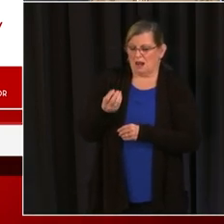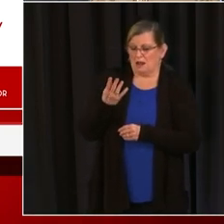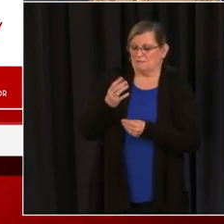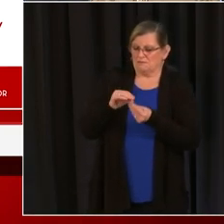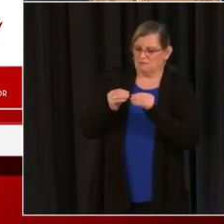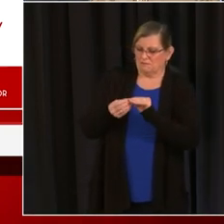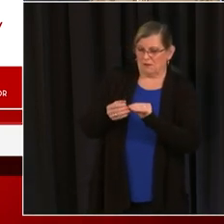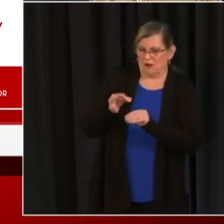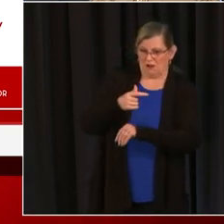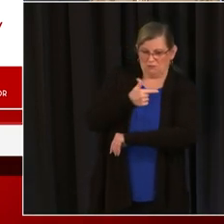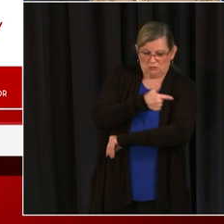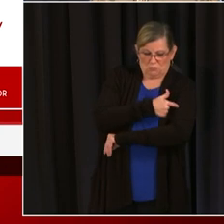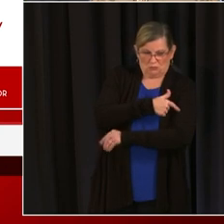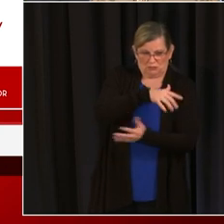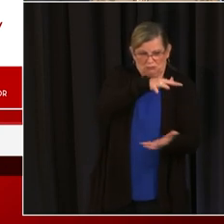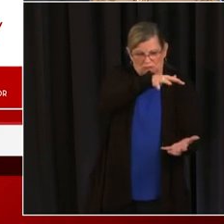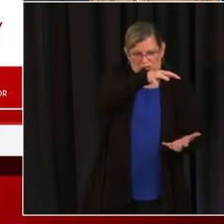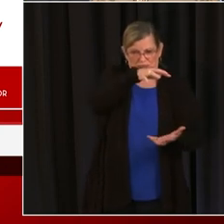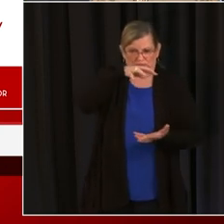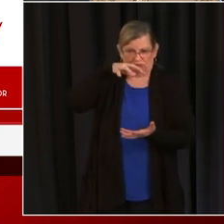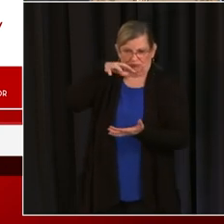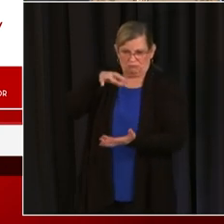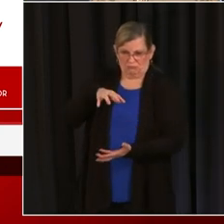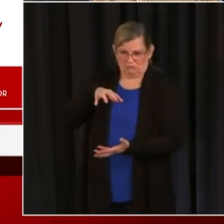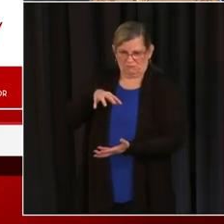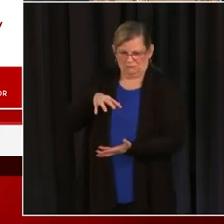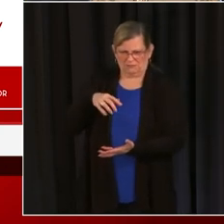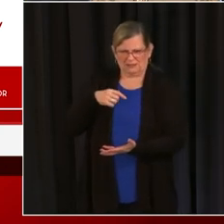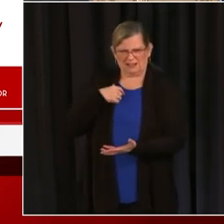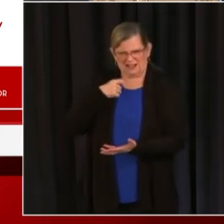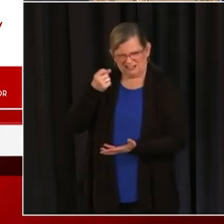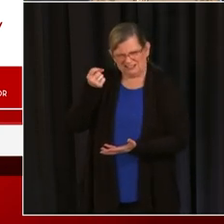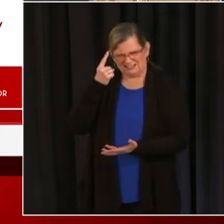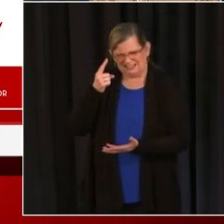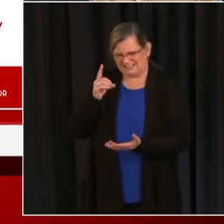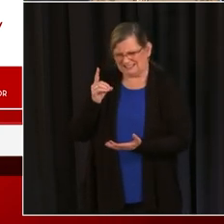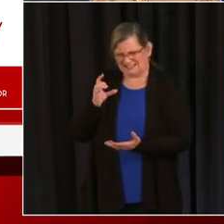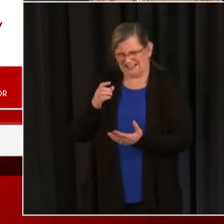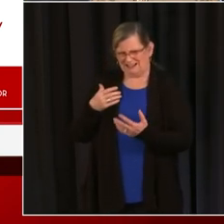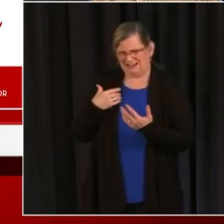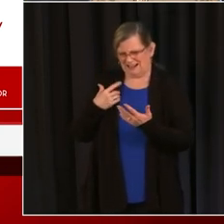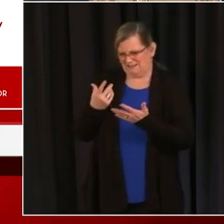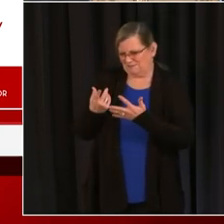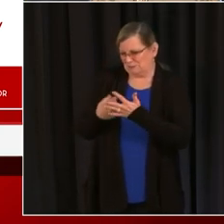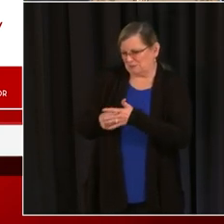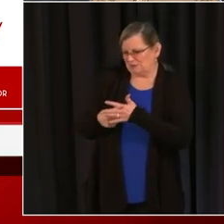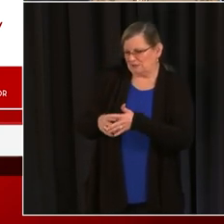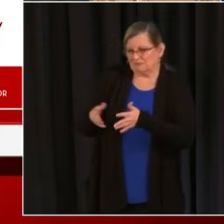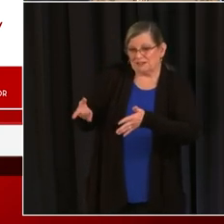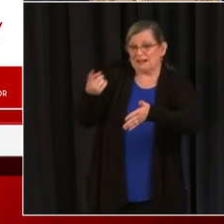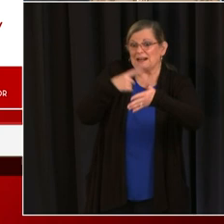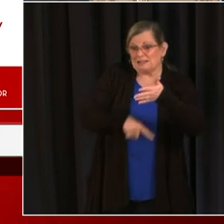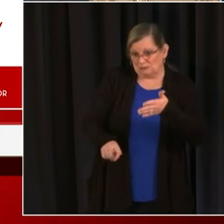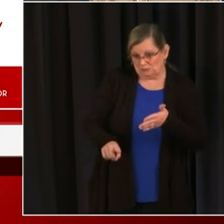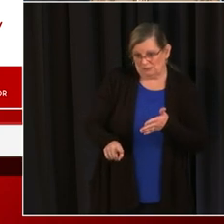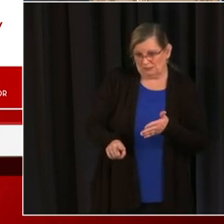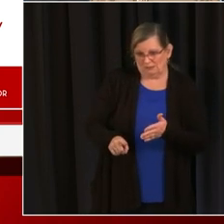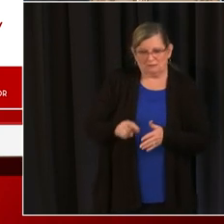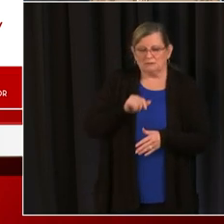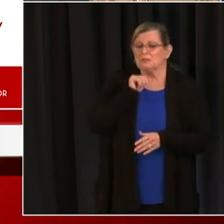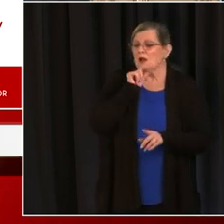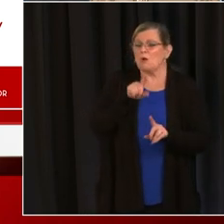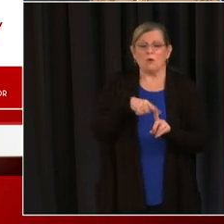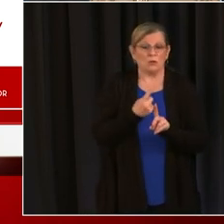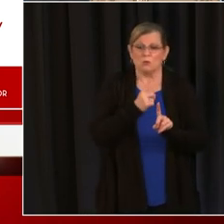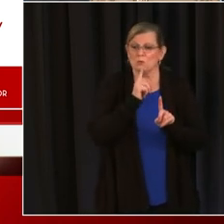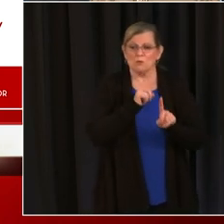the first doses administered, and I understand that DC Health, beginning next week, will not just